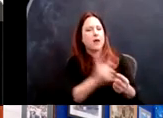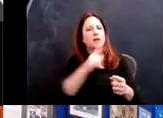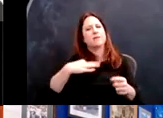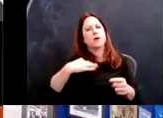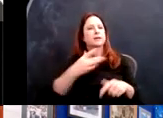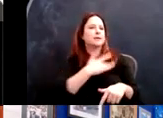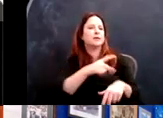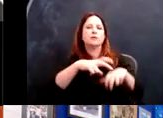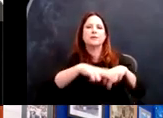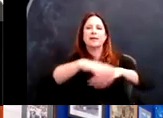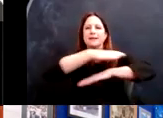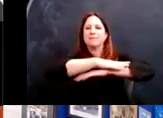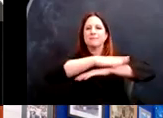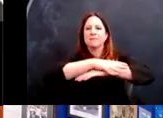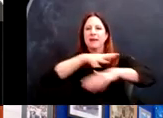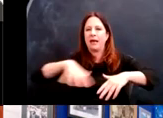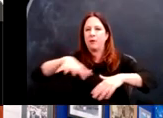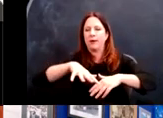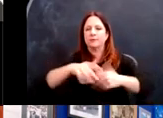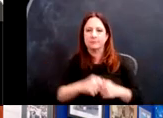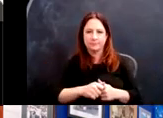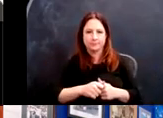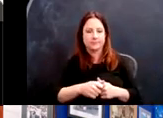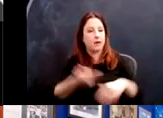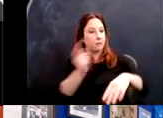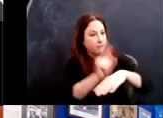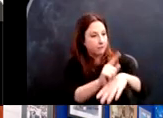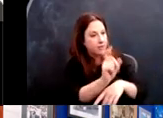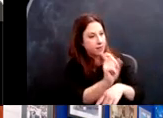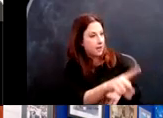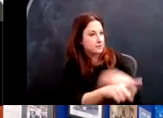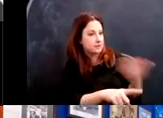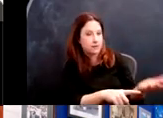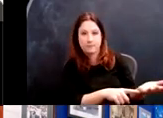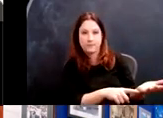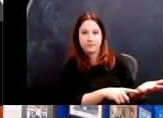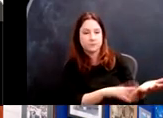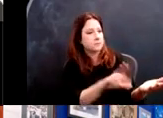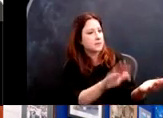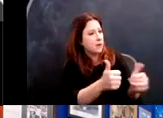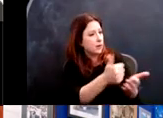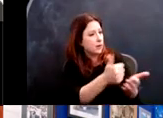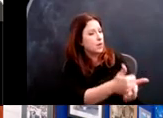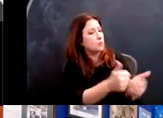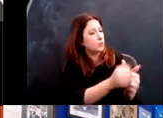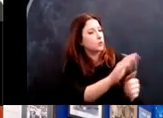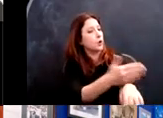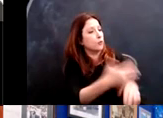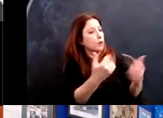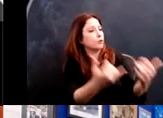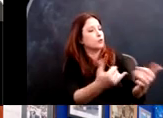a receptionist area. And that volunteer asks them, how can I help you with your recovery